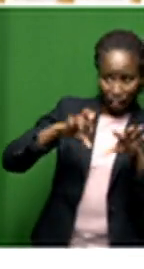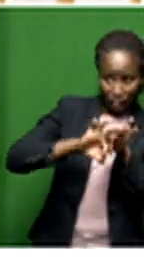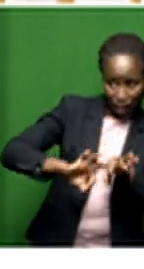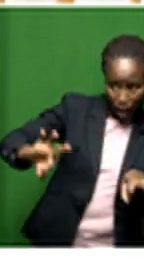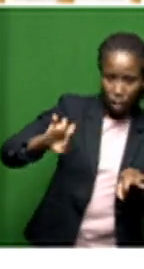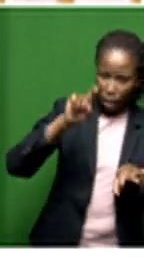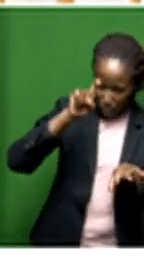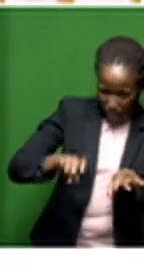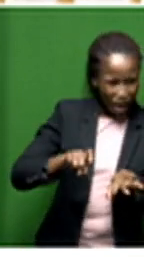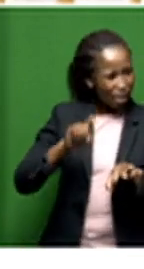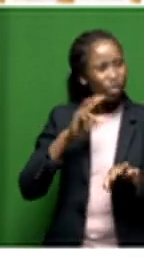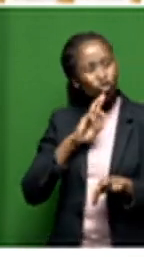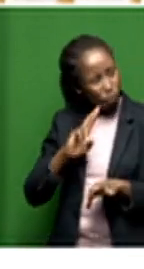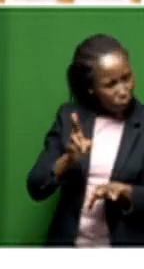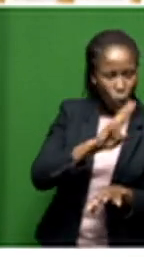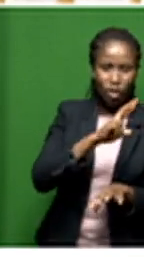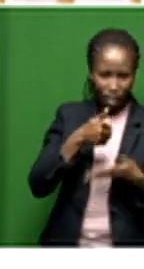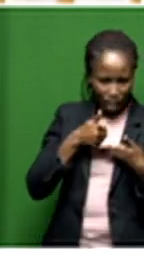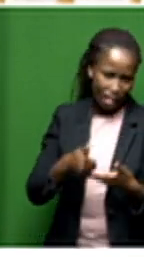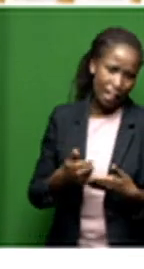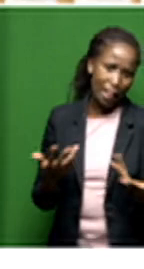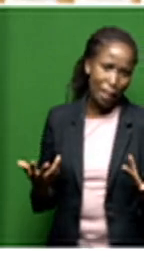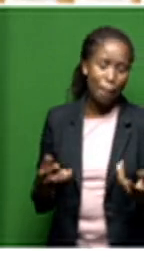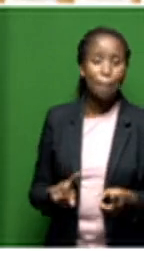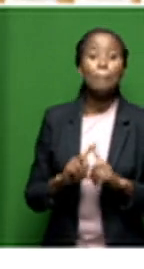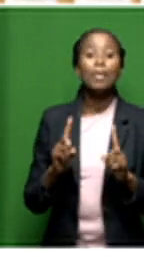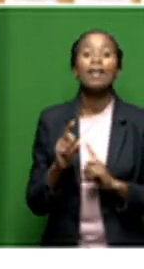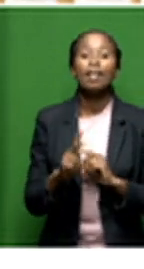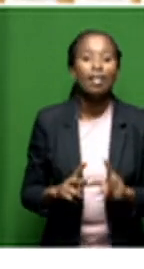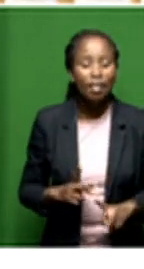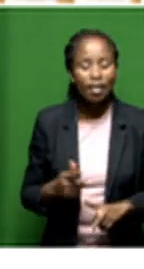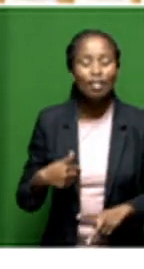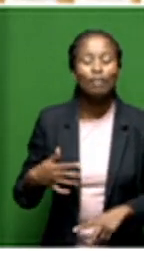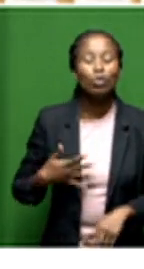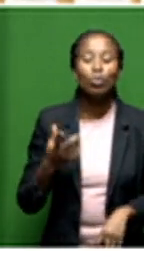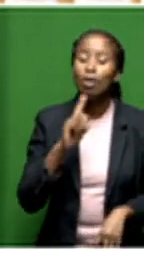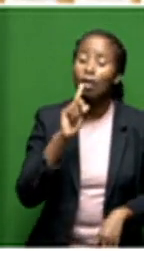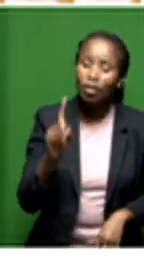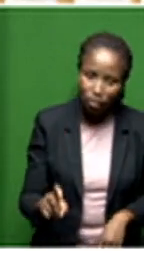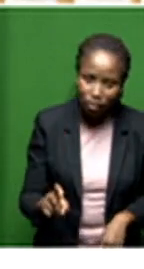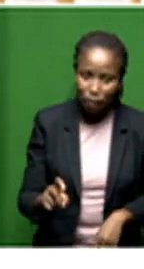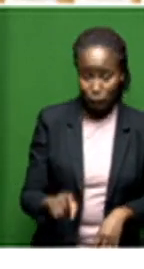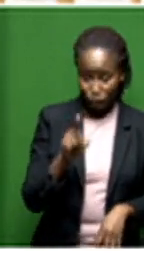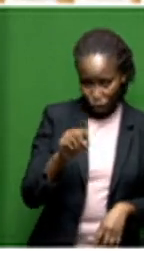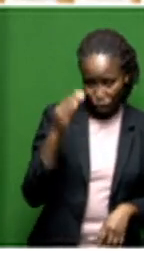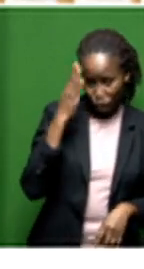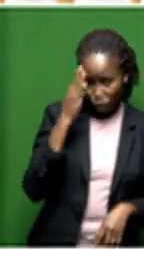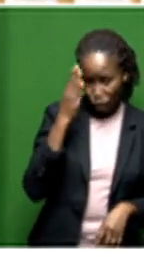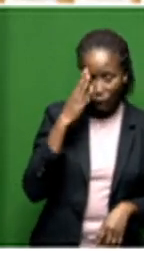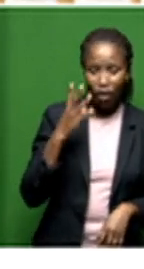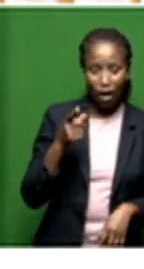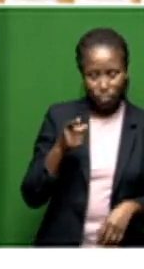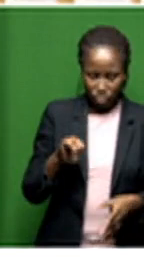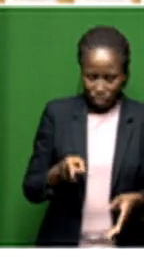and perhaps assist in that way. But then I also have to ask that if you know that this is